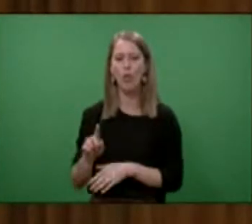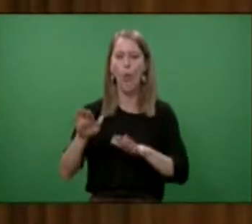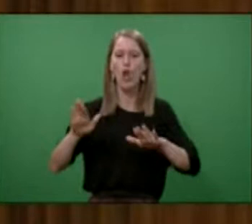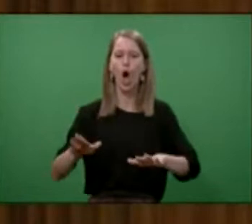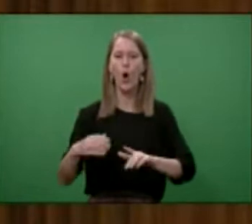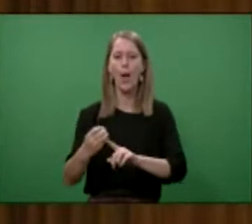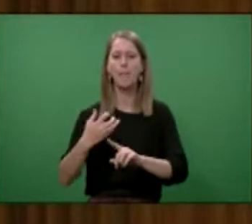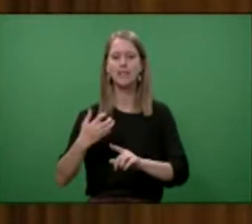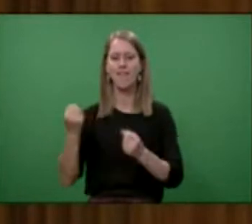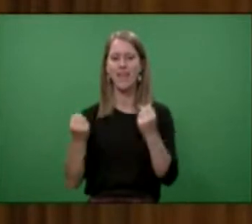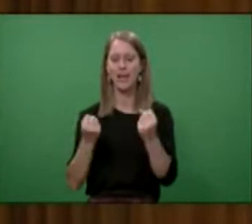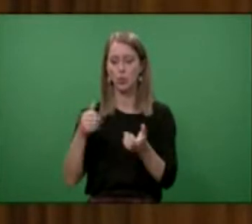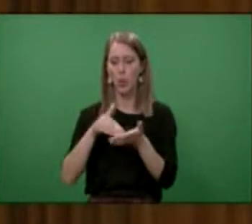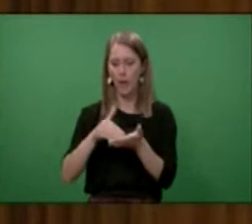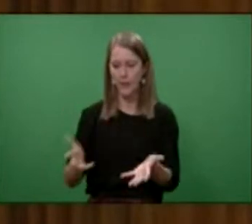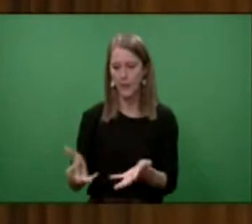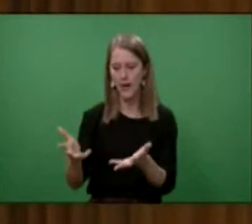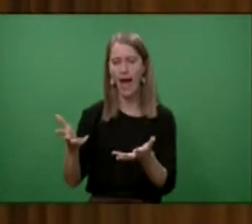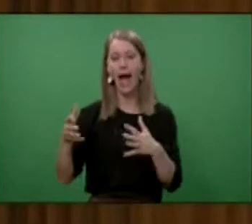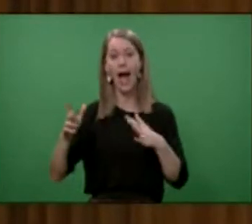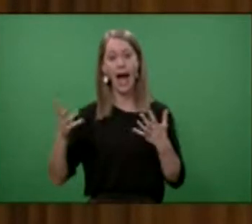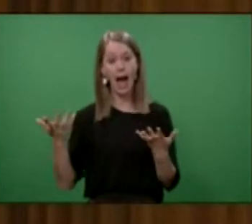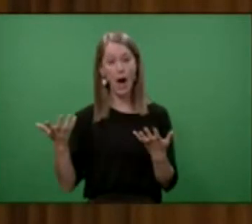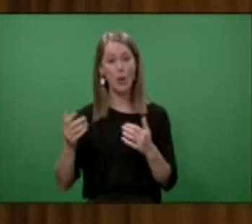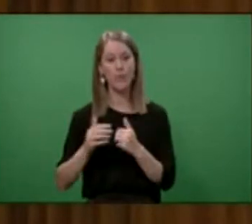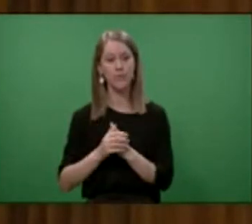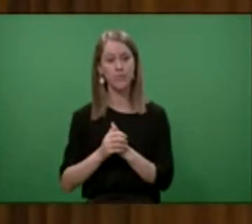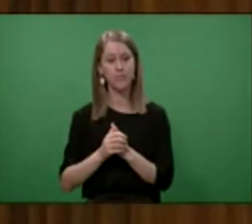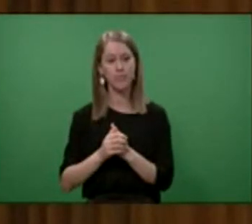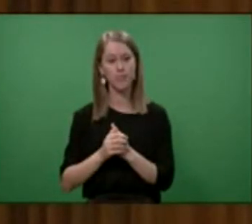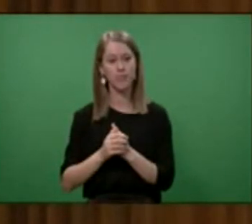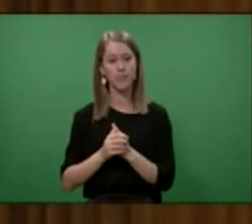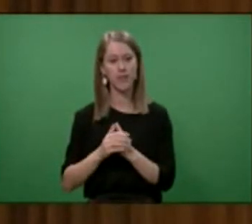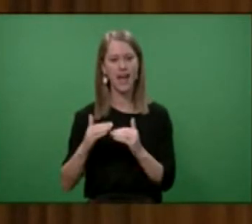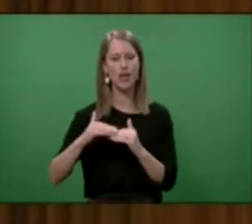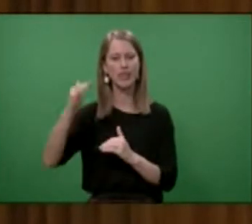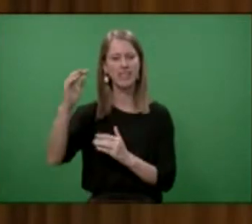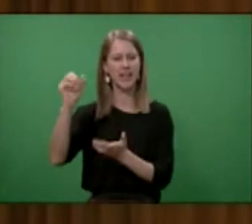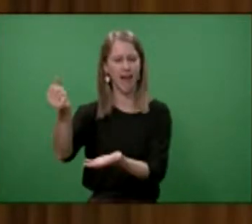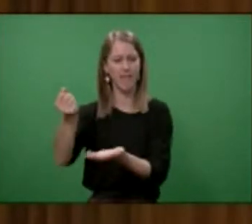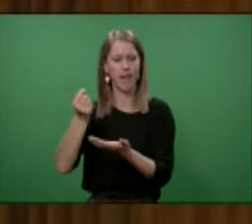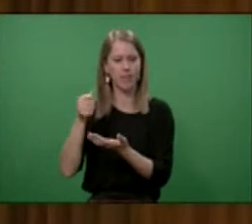vehicles, including by increasing the low emission vehicles contestable fund.